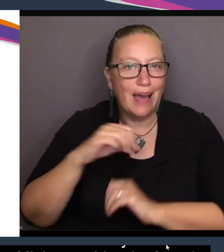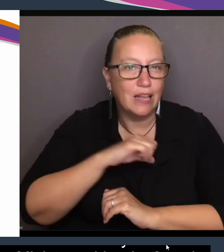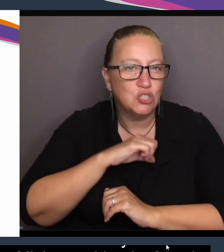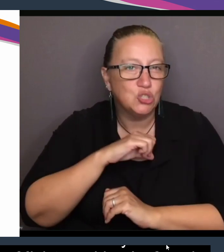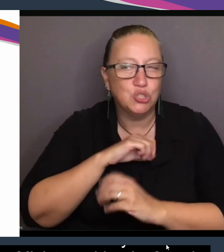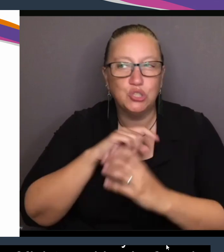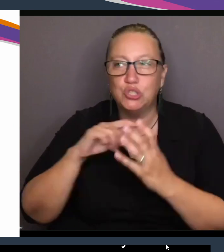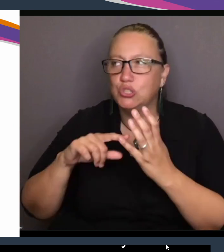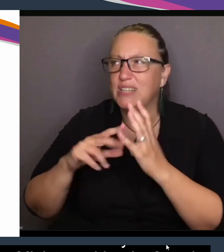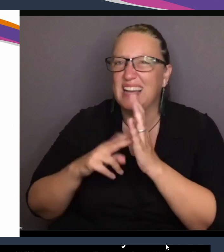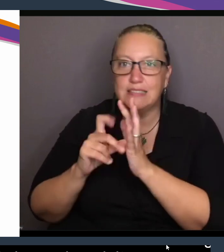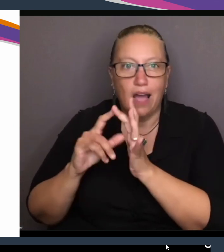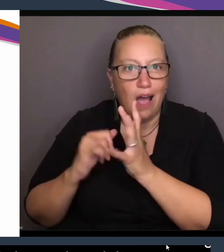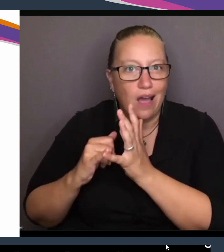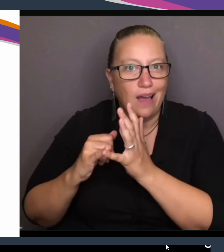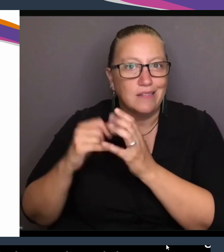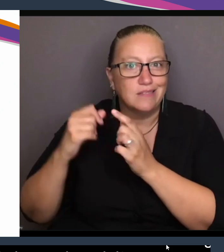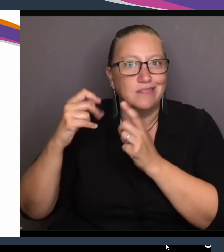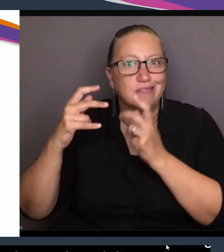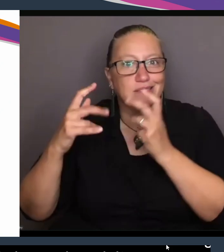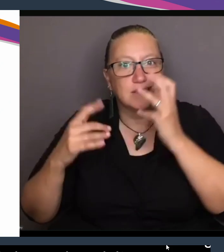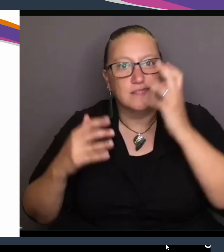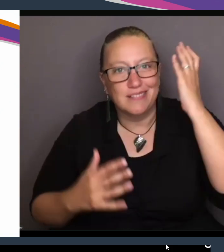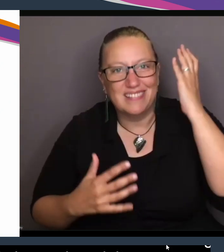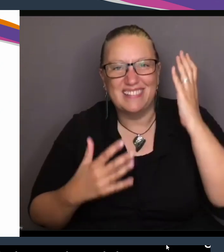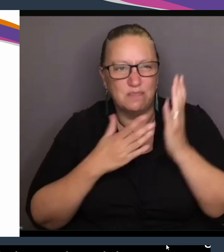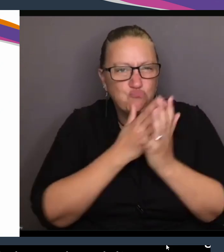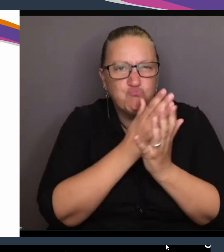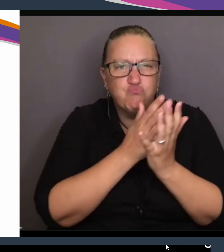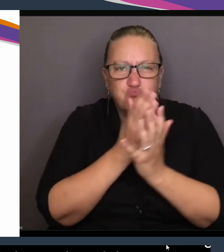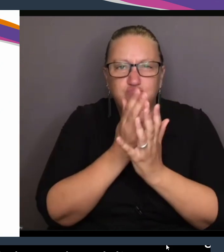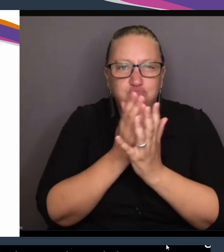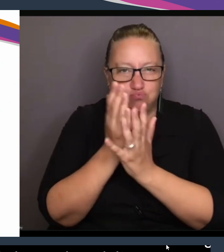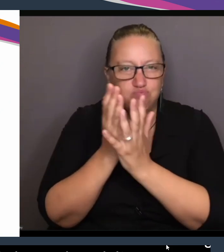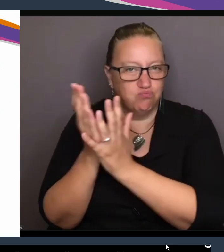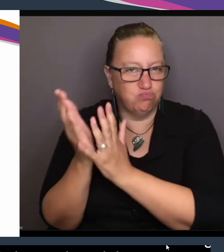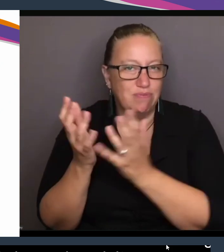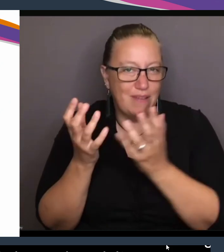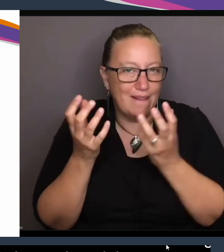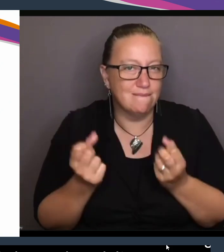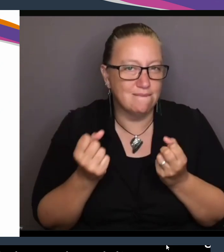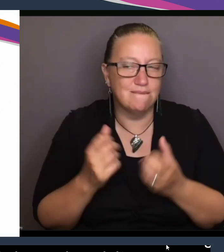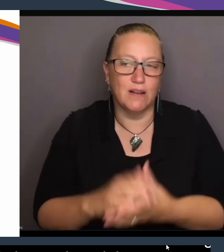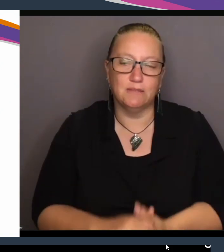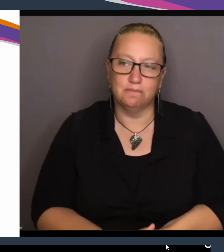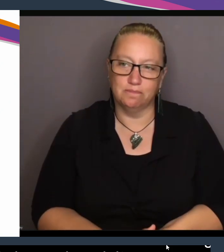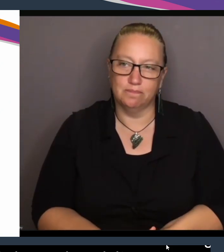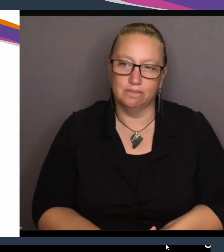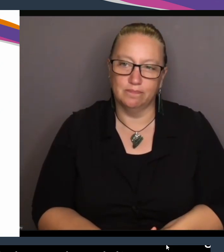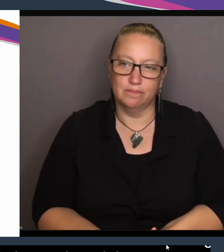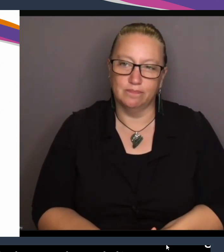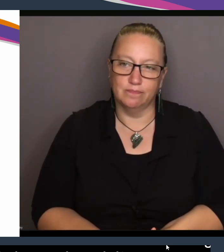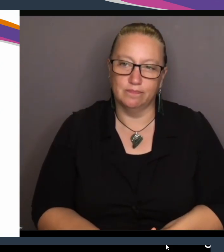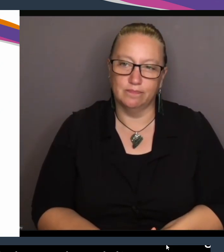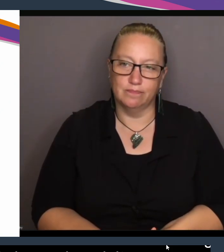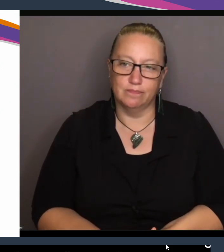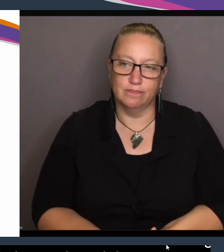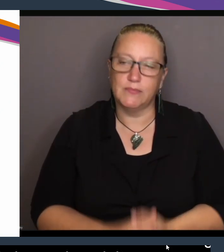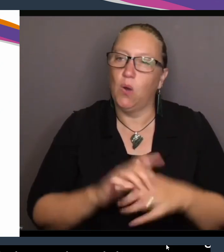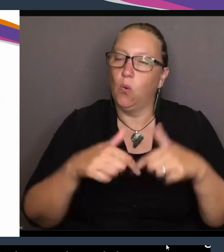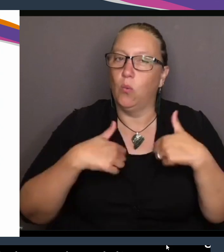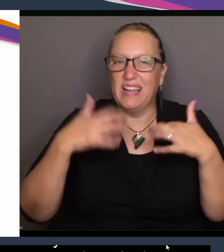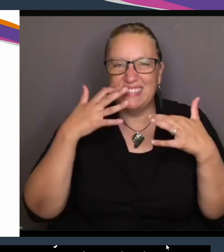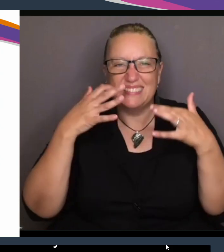to the NDIS, and so on and so forth. But we decided to focus our efforts for a number of